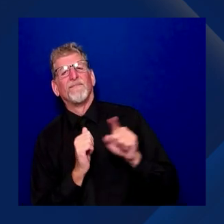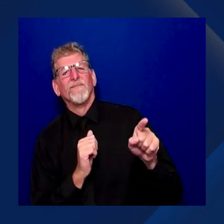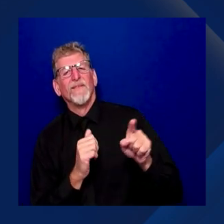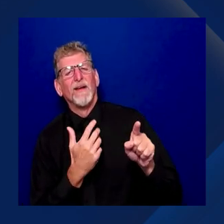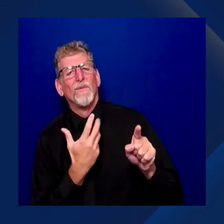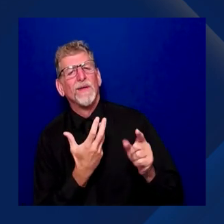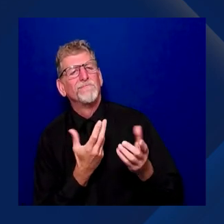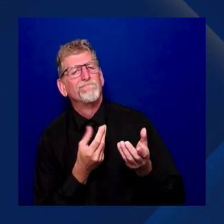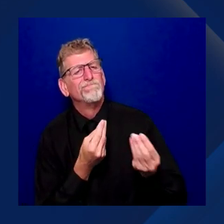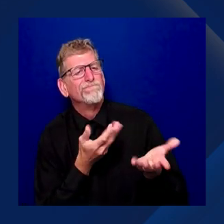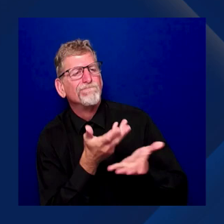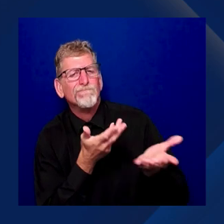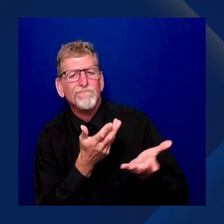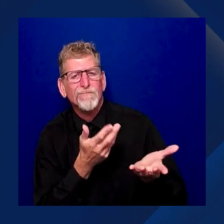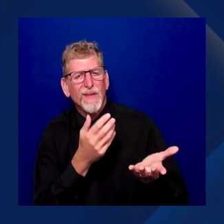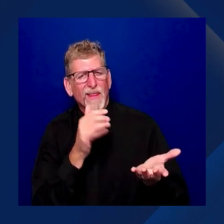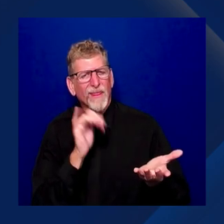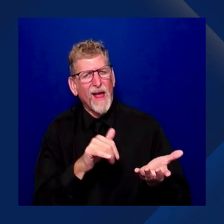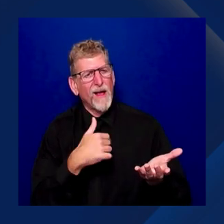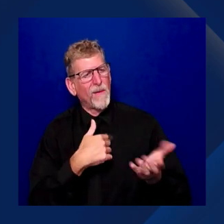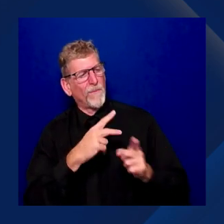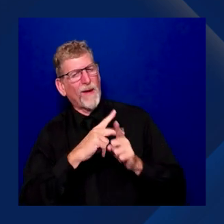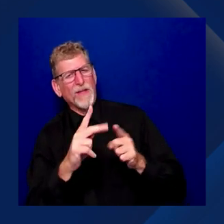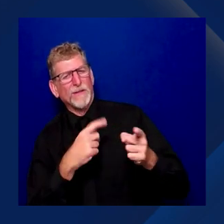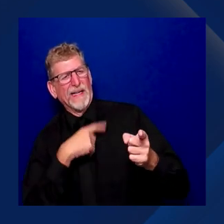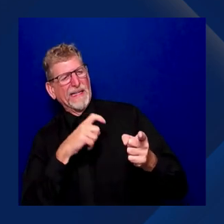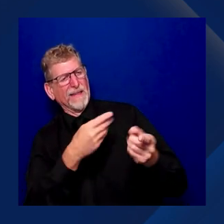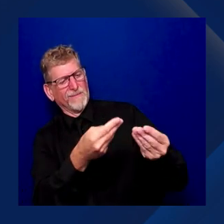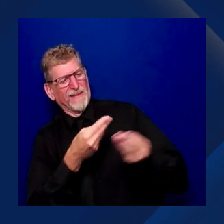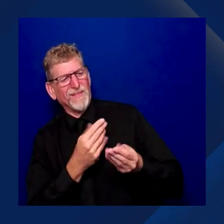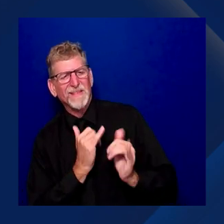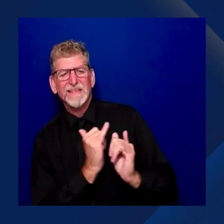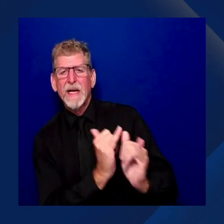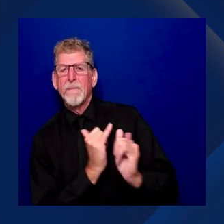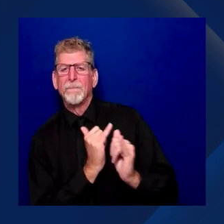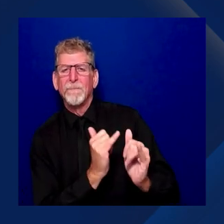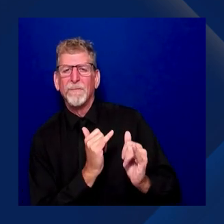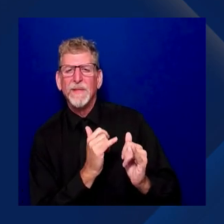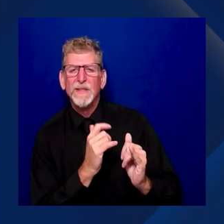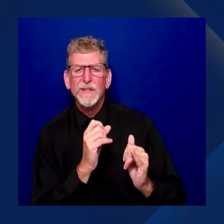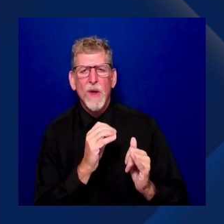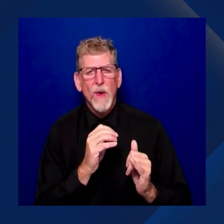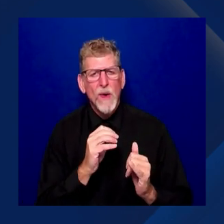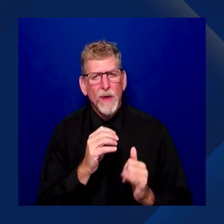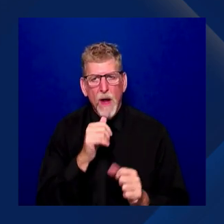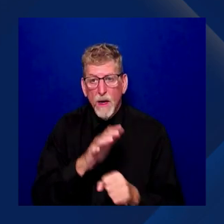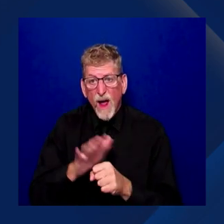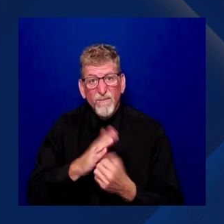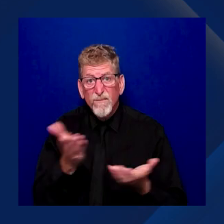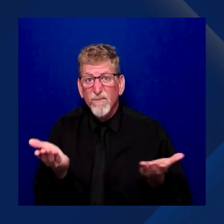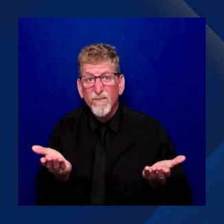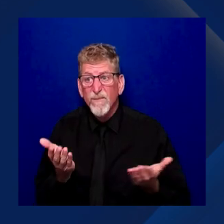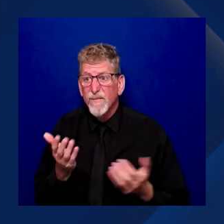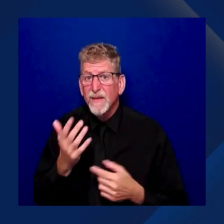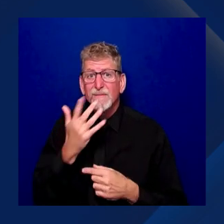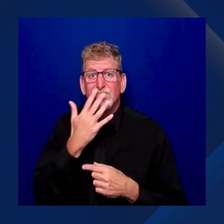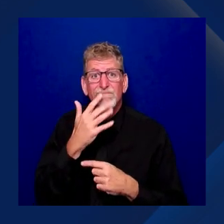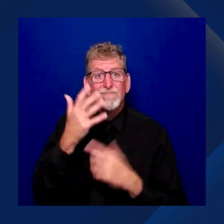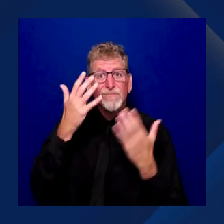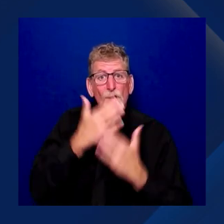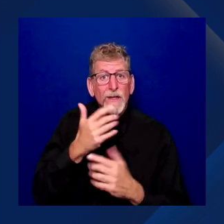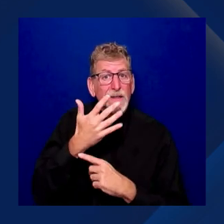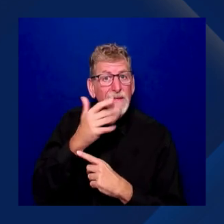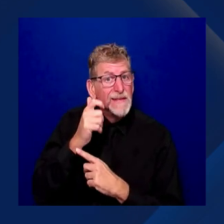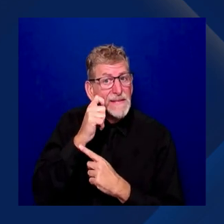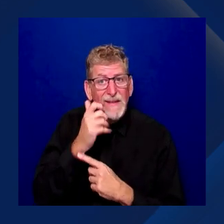during their prenatal care. There are just not enough melanated midwives to assist in combating this maternal crisis, and